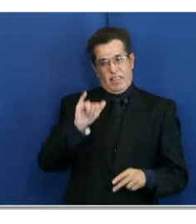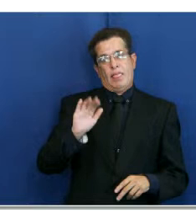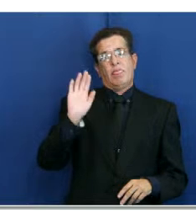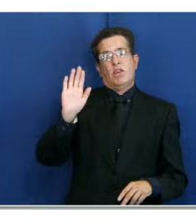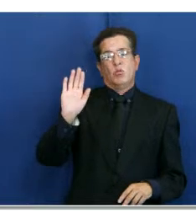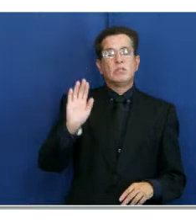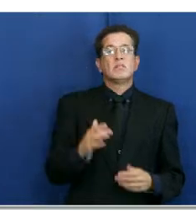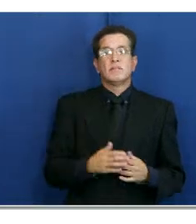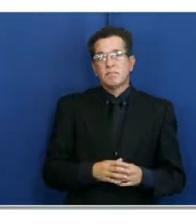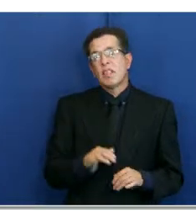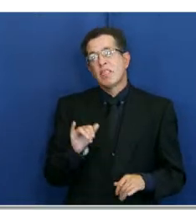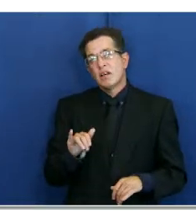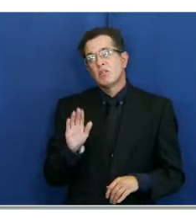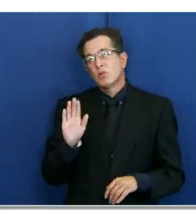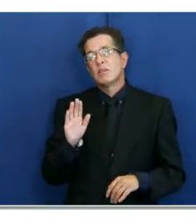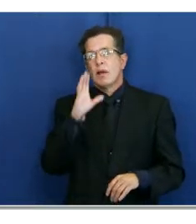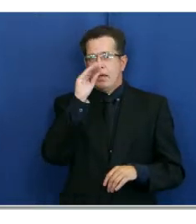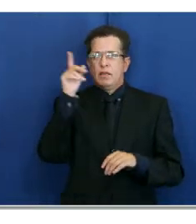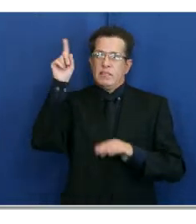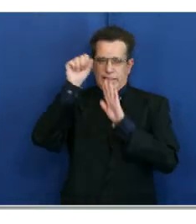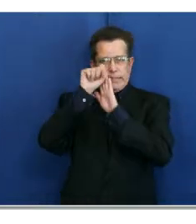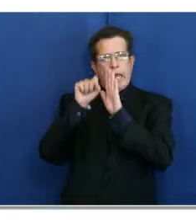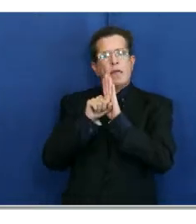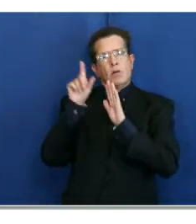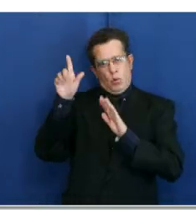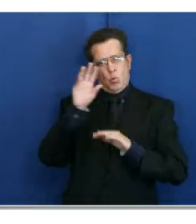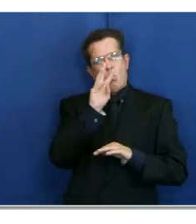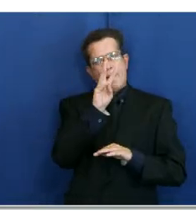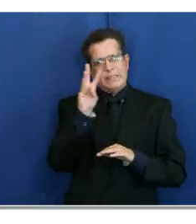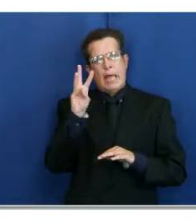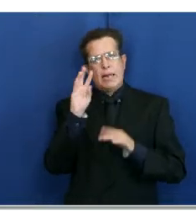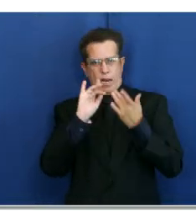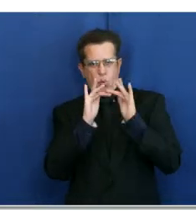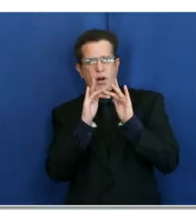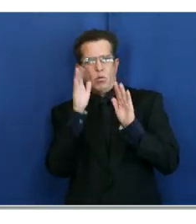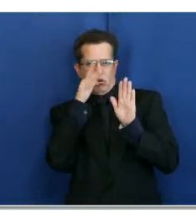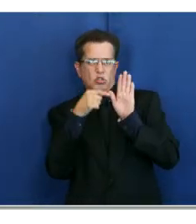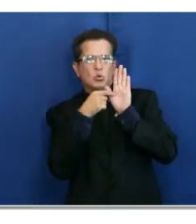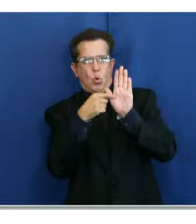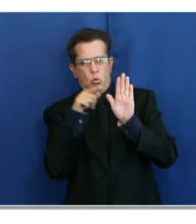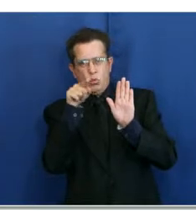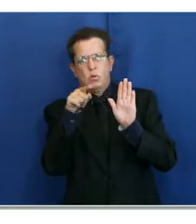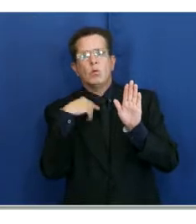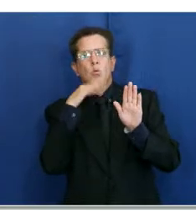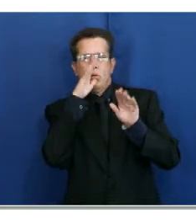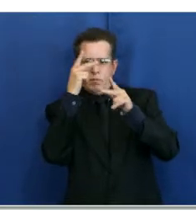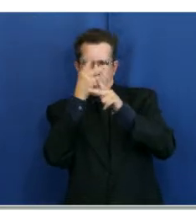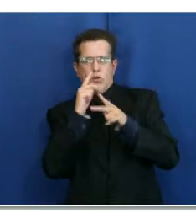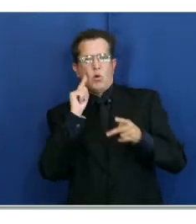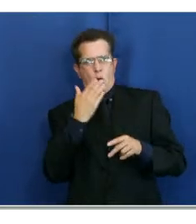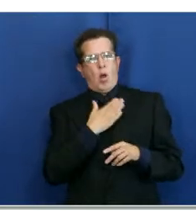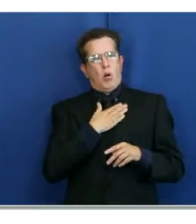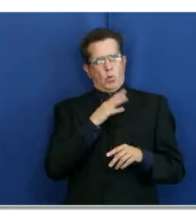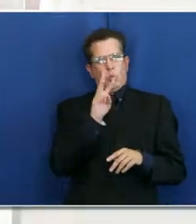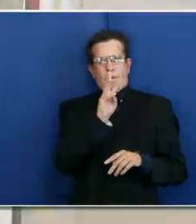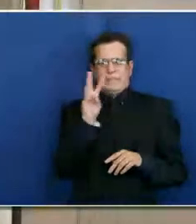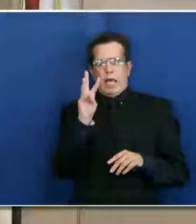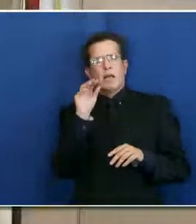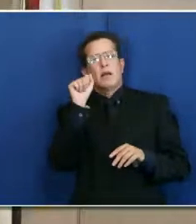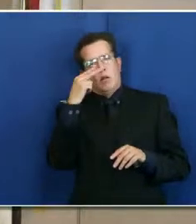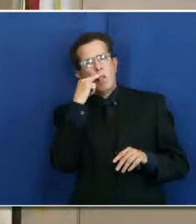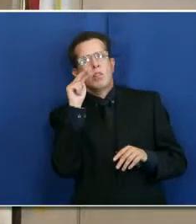And it probably also is on the state's website, but we will be placing the calculations on our website as well. Thank